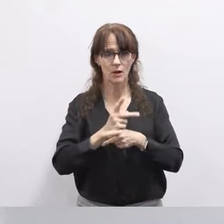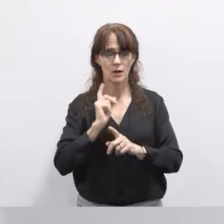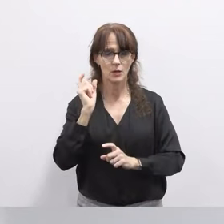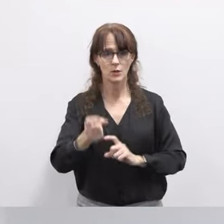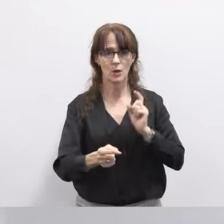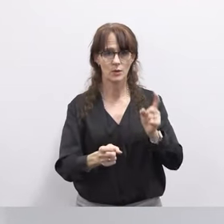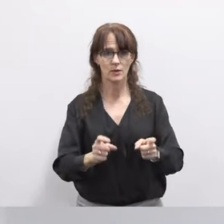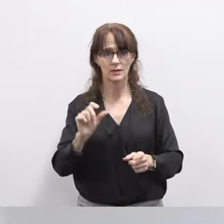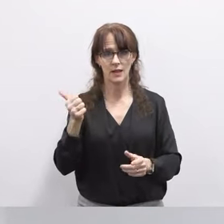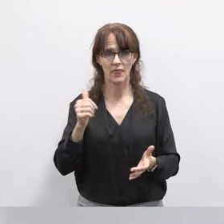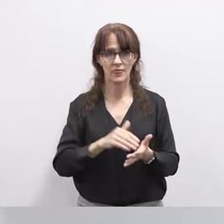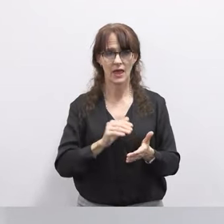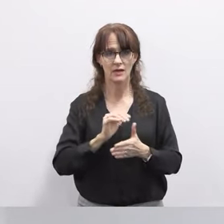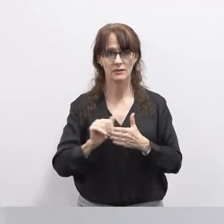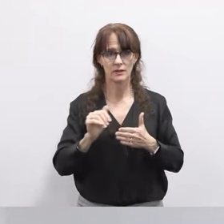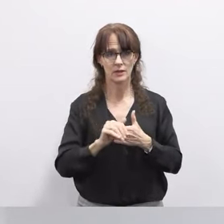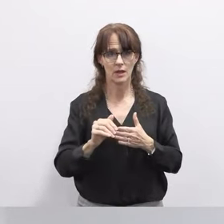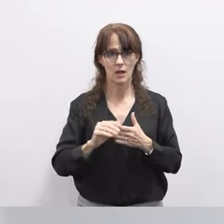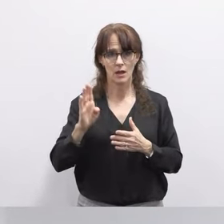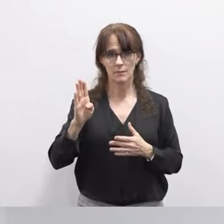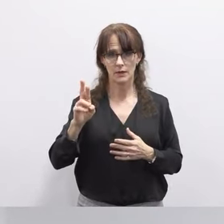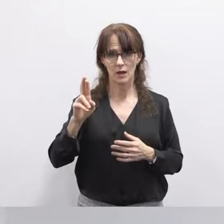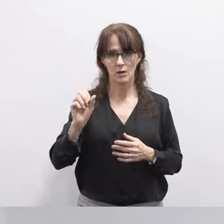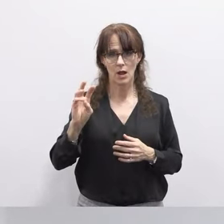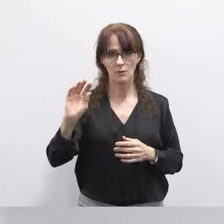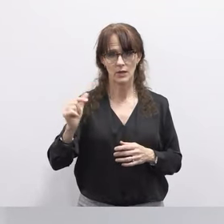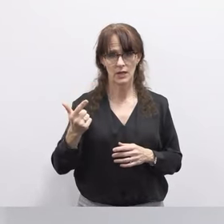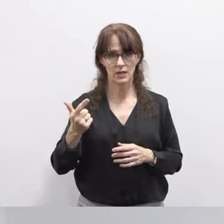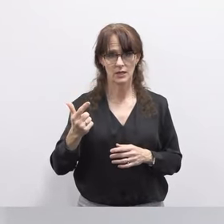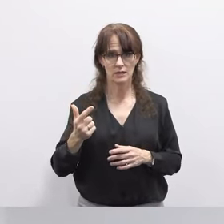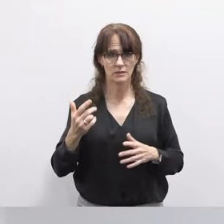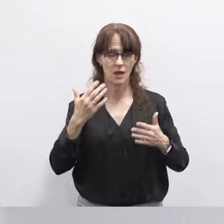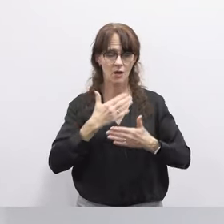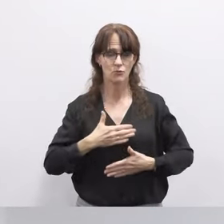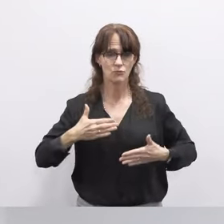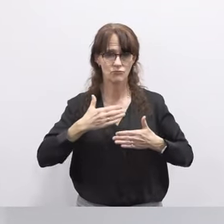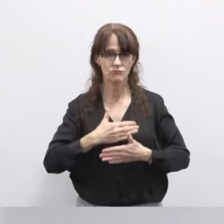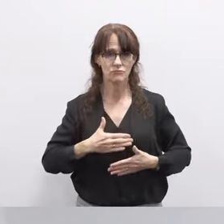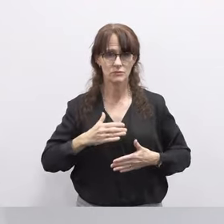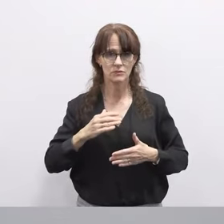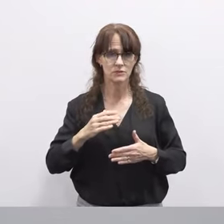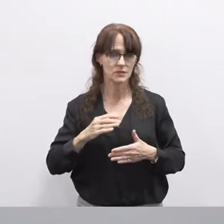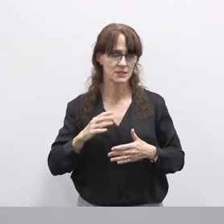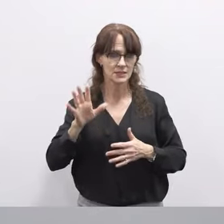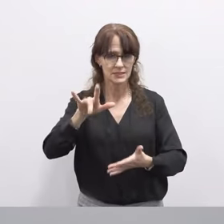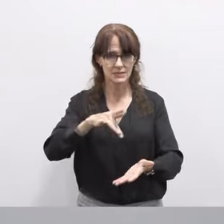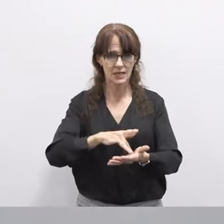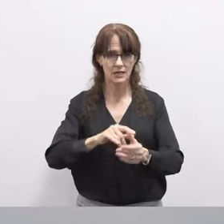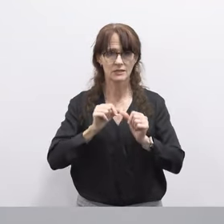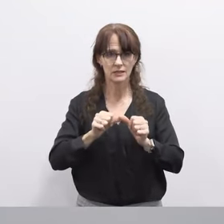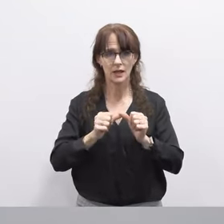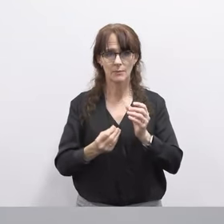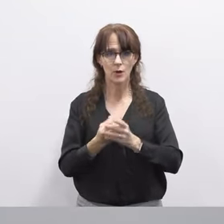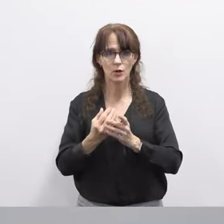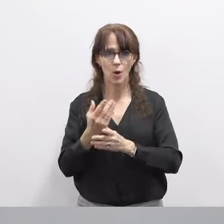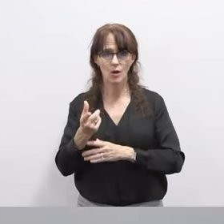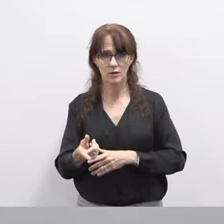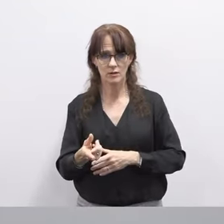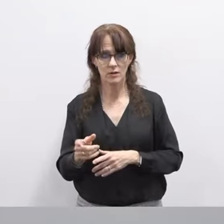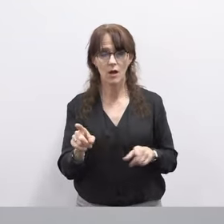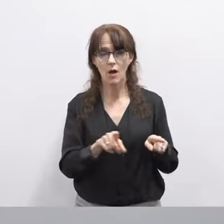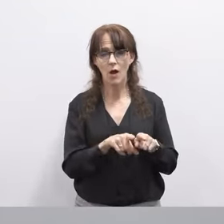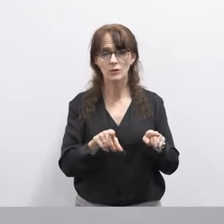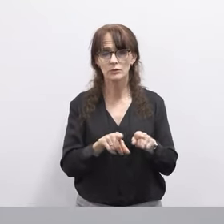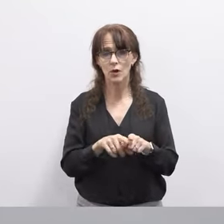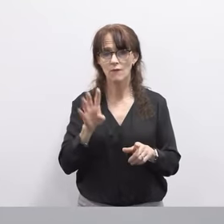donating $10,000 to Browning for a recreation center and sustainable garden. Also, there was